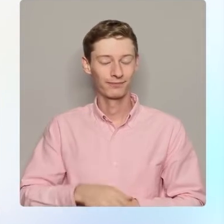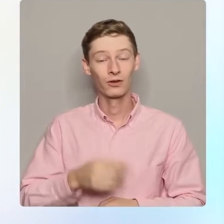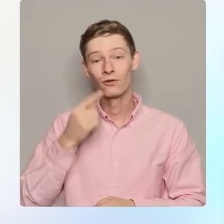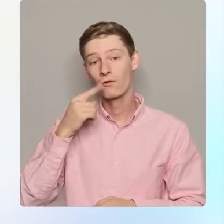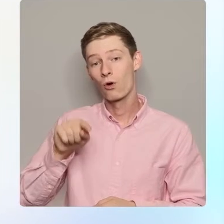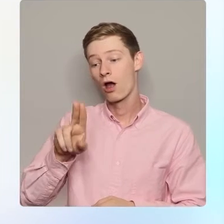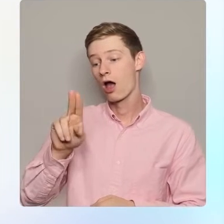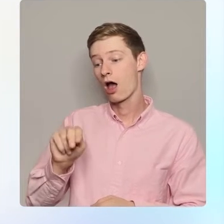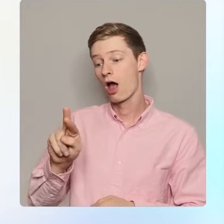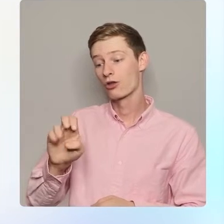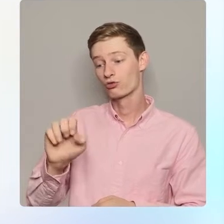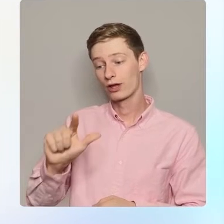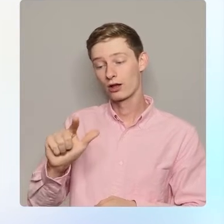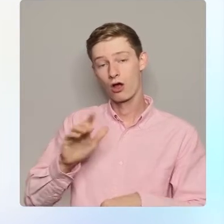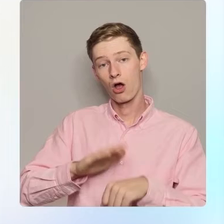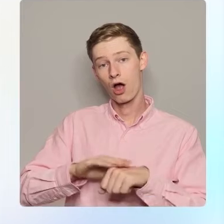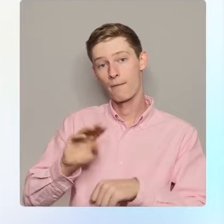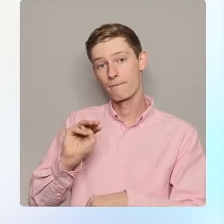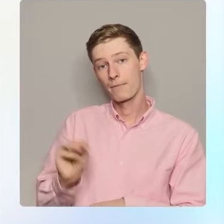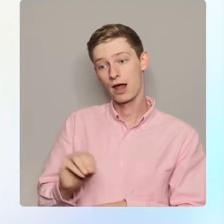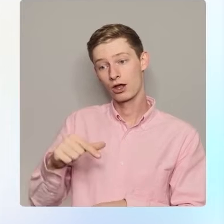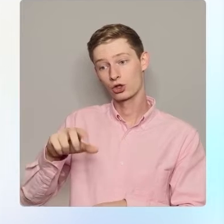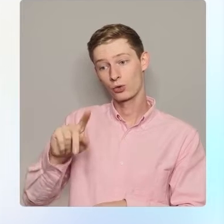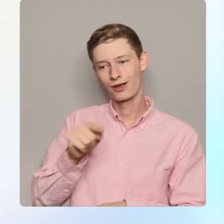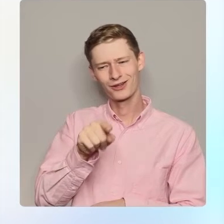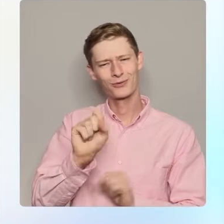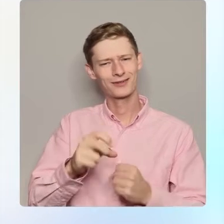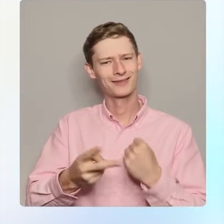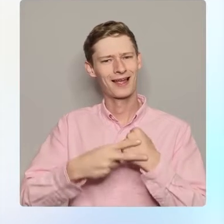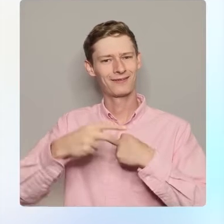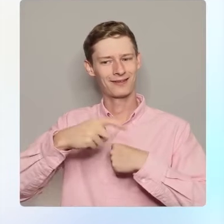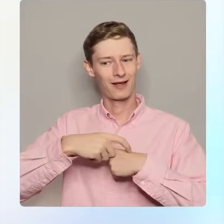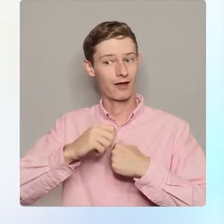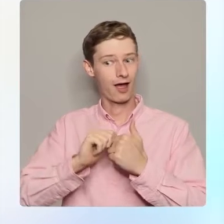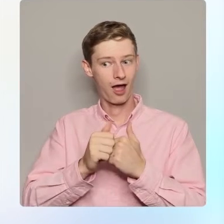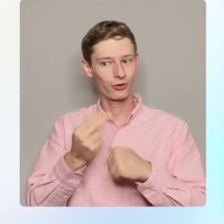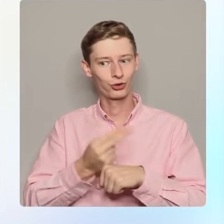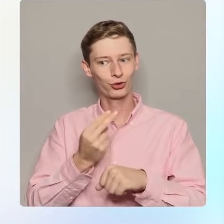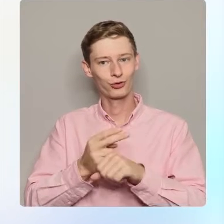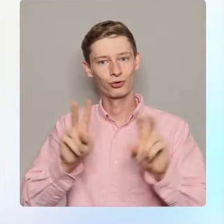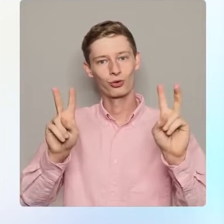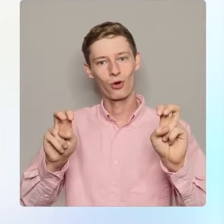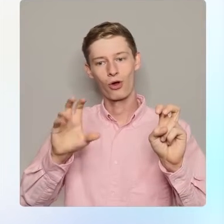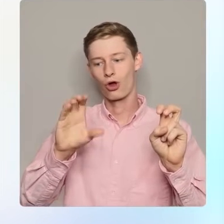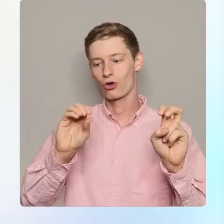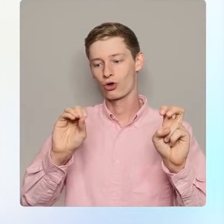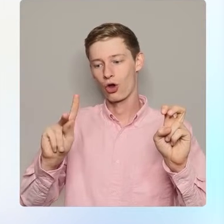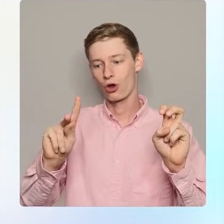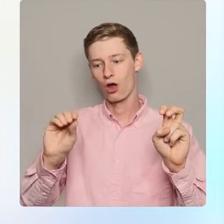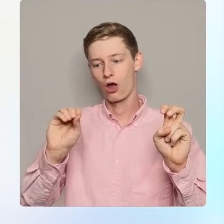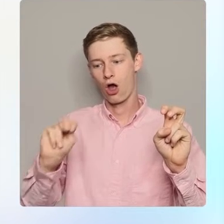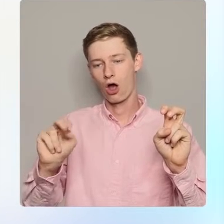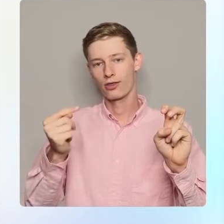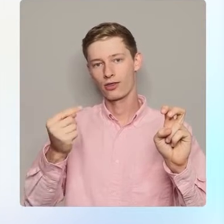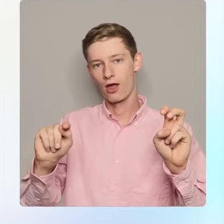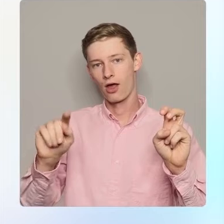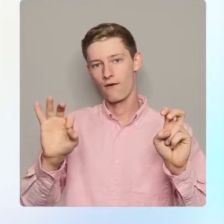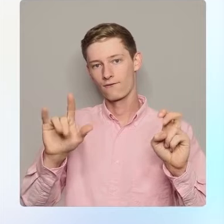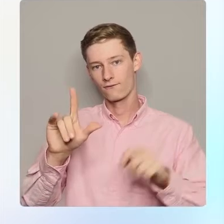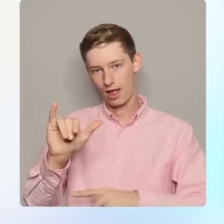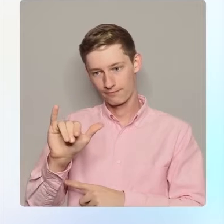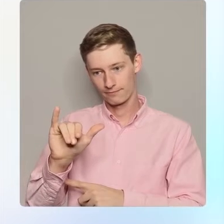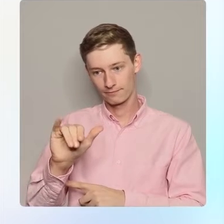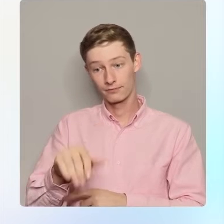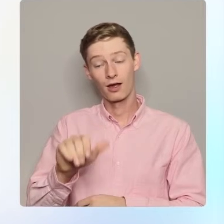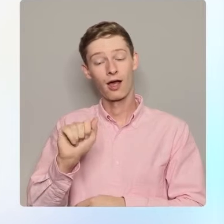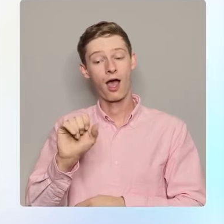So, if you're iterating a lot on code and not on assets, script-only patch is definitely for you.